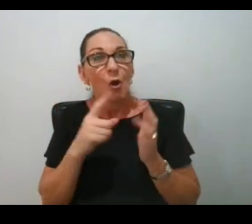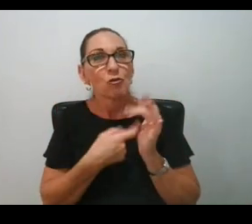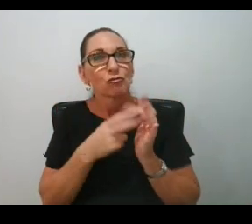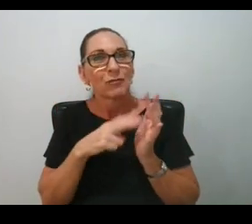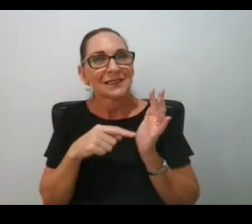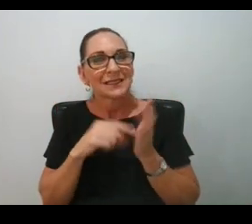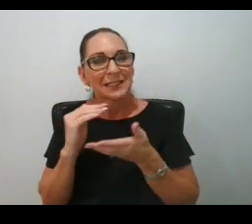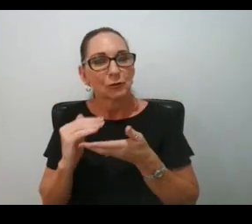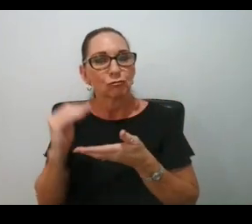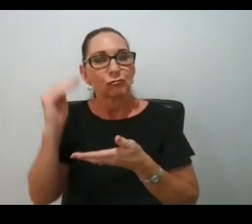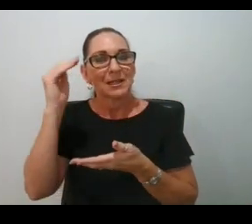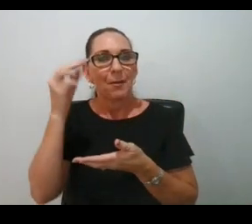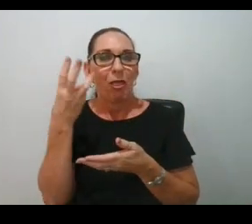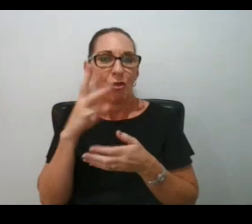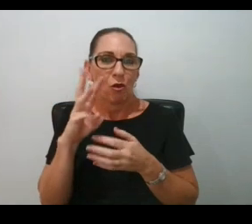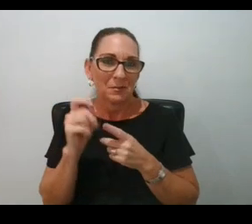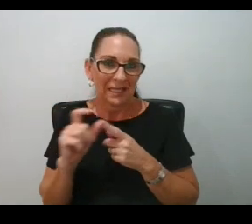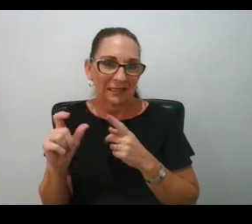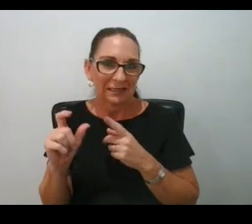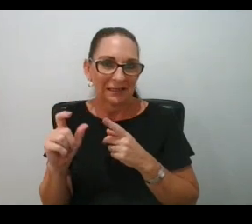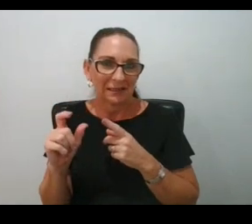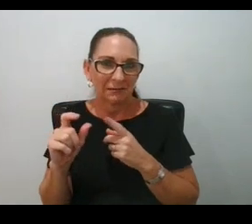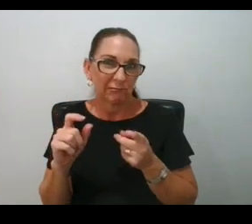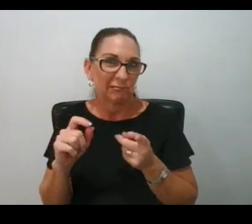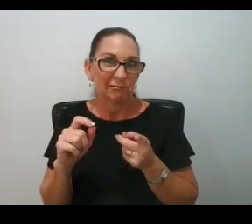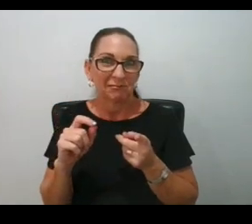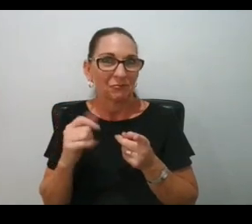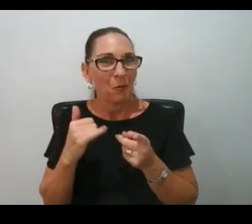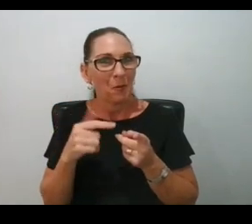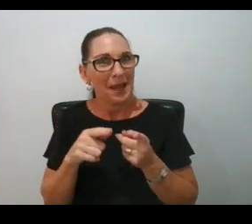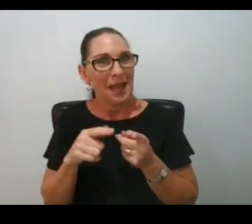30%. That's probably a little low for the rent increase for